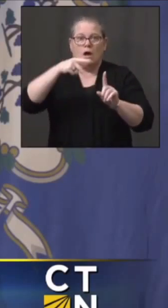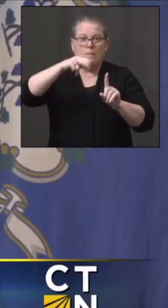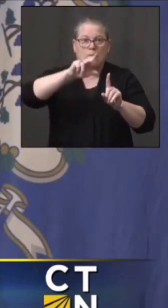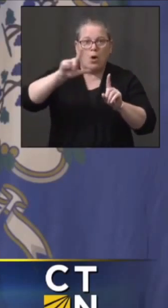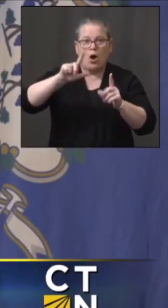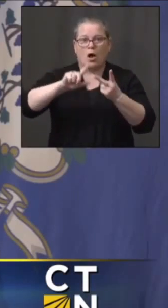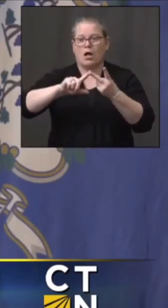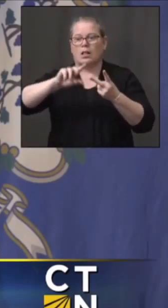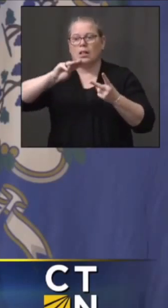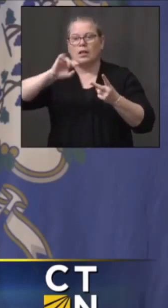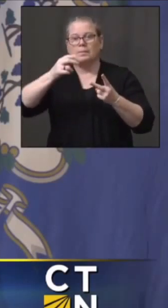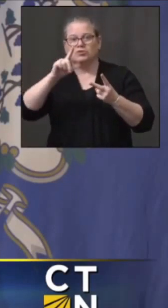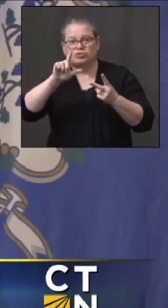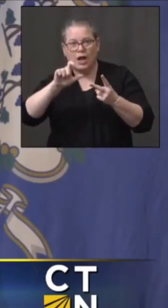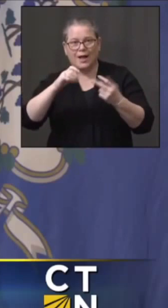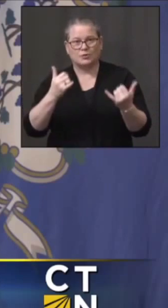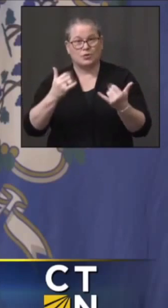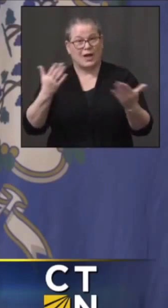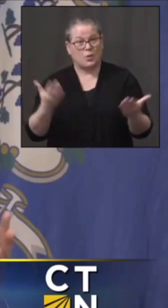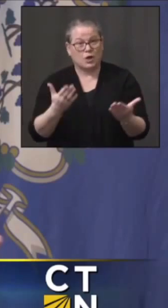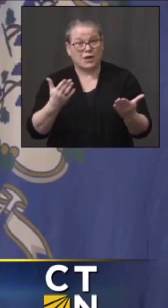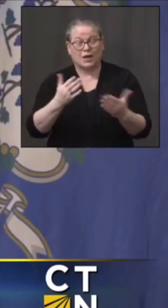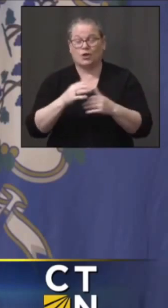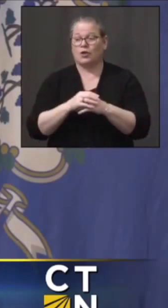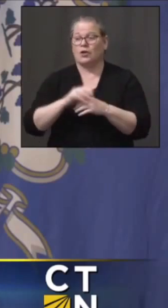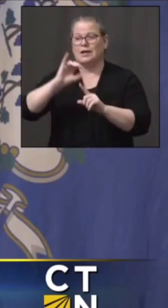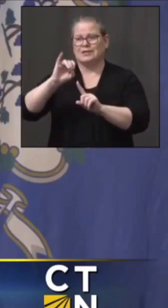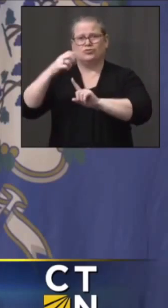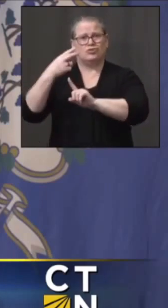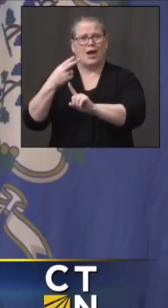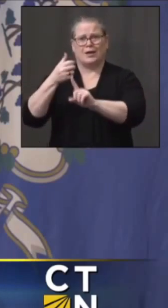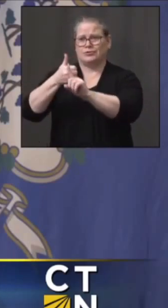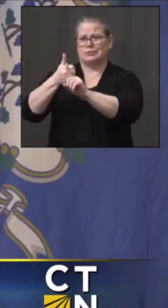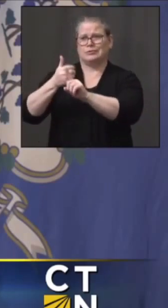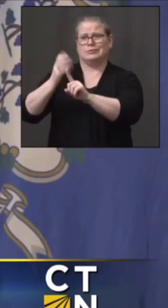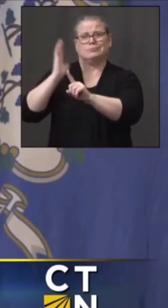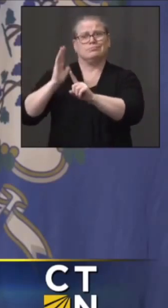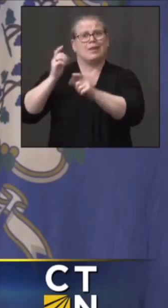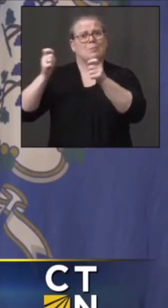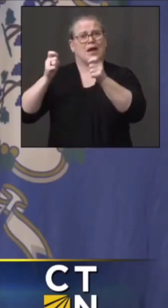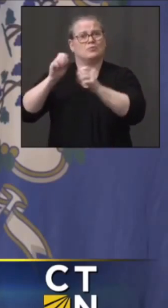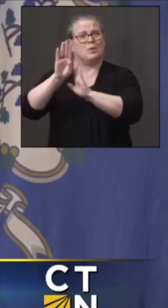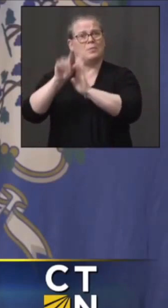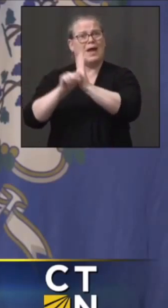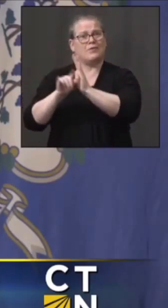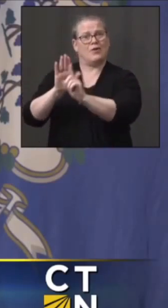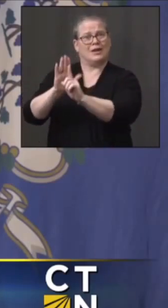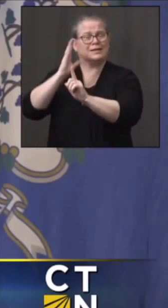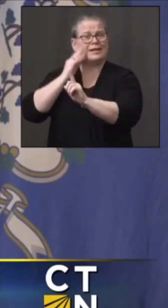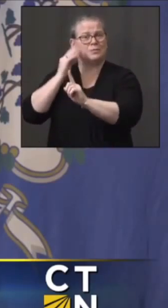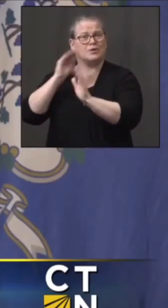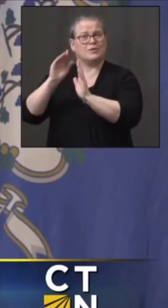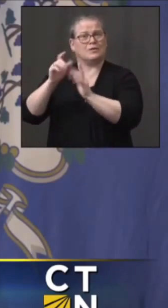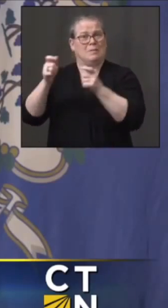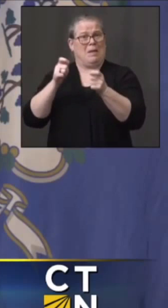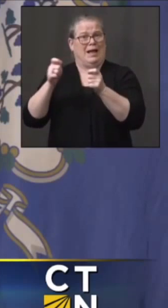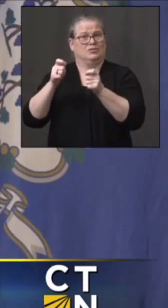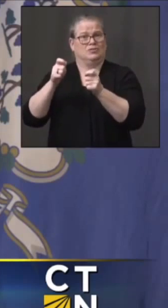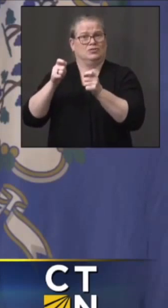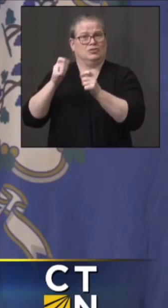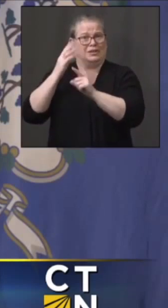here today. Josh, who comes out of a management background, thank God. Look at the management task we got in front of